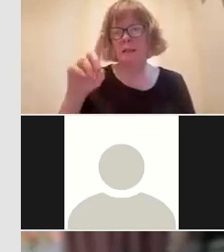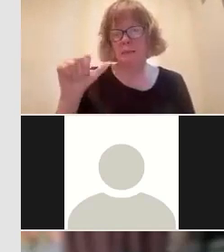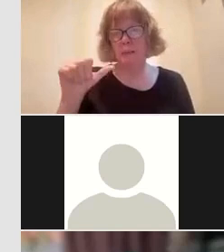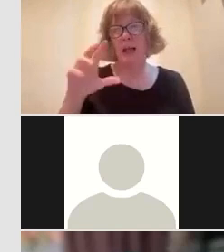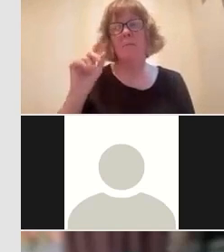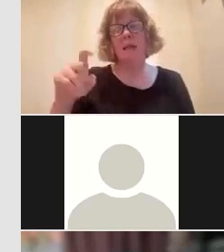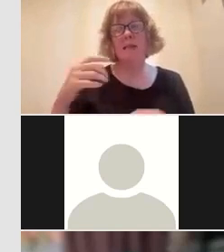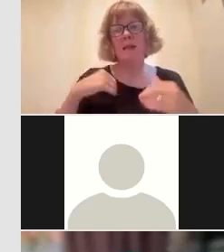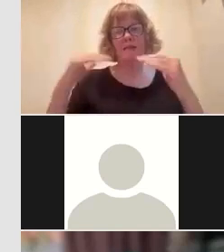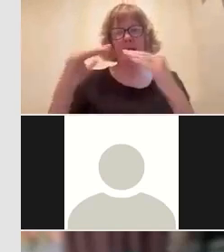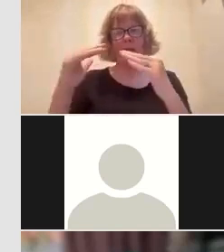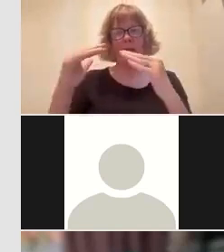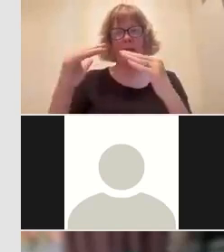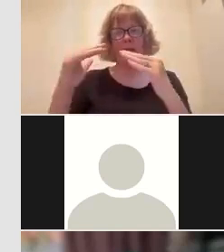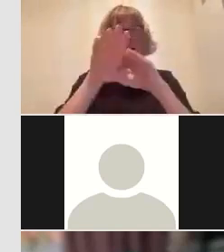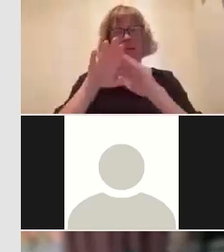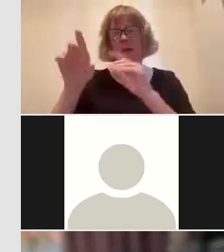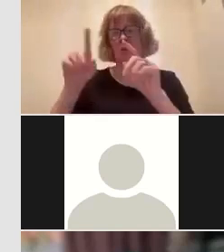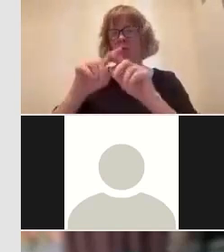and opportunities to everyone.